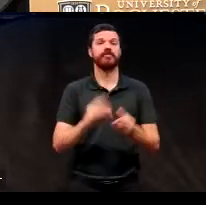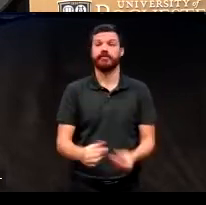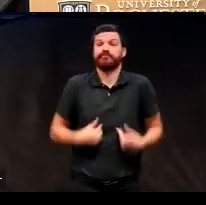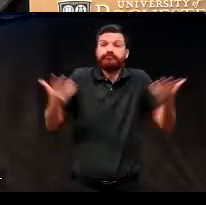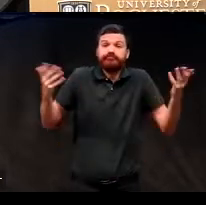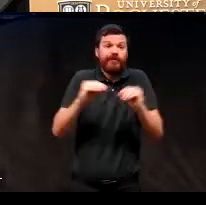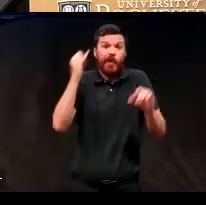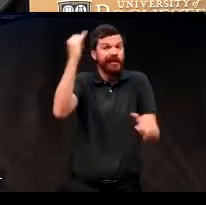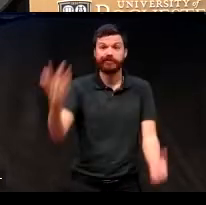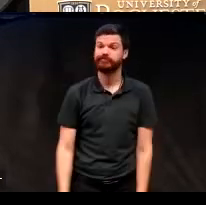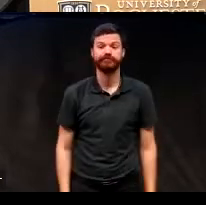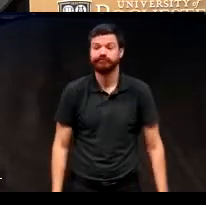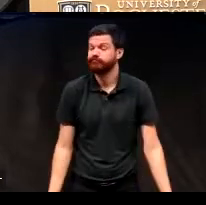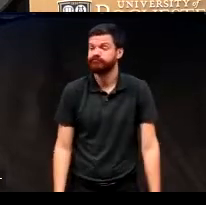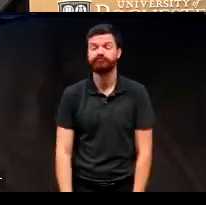no idea,